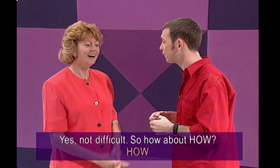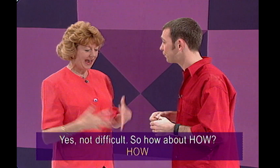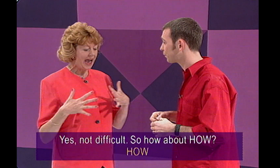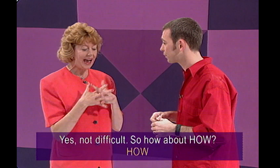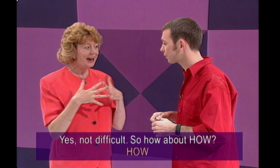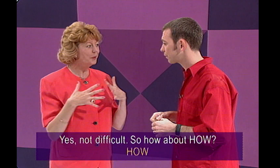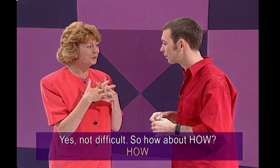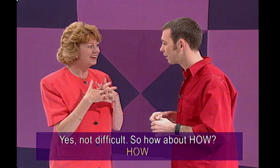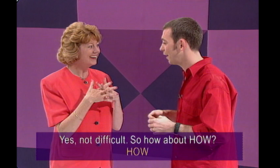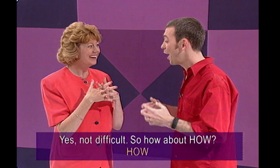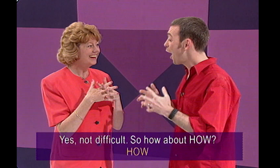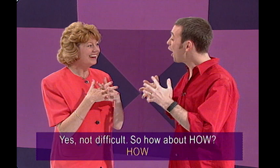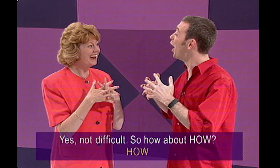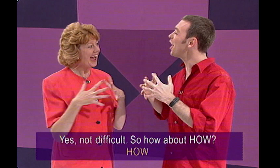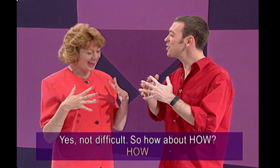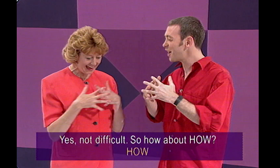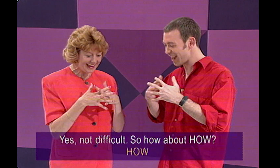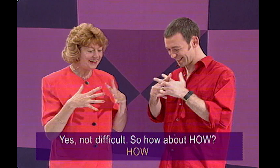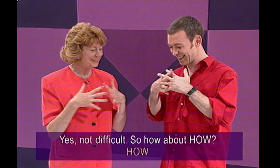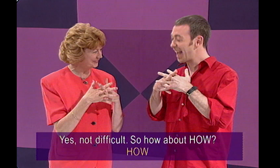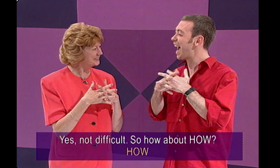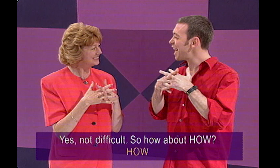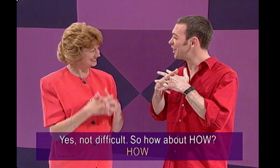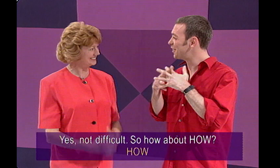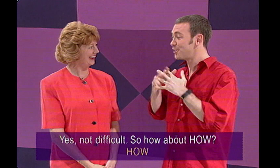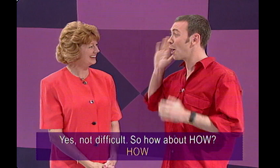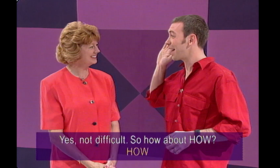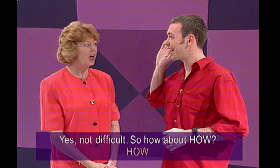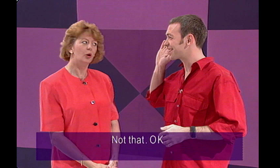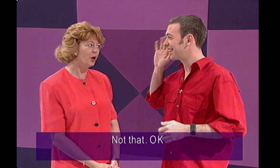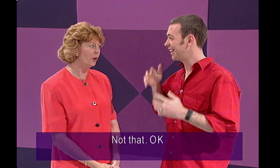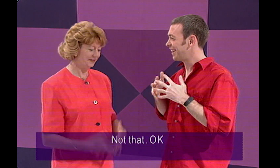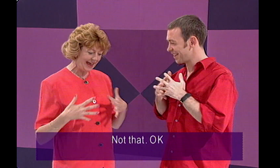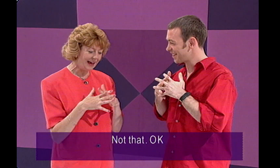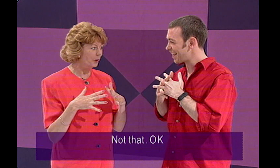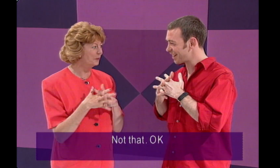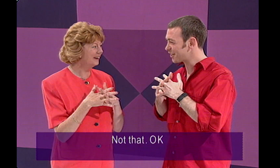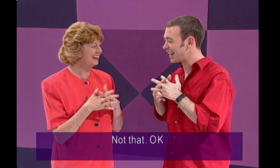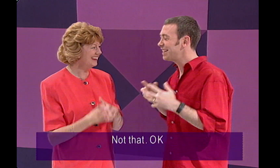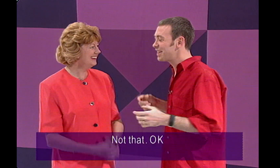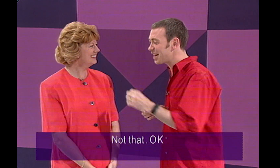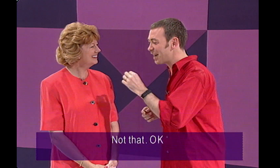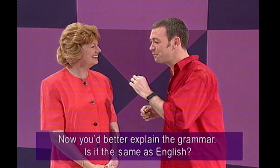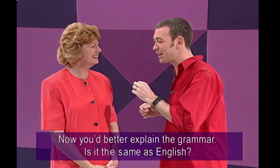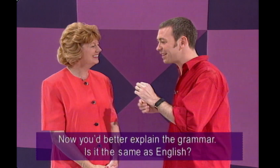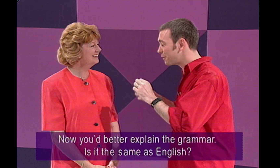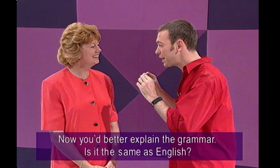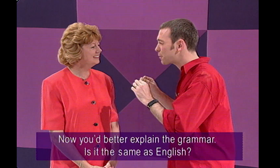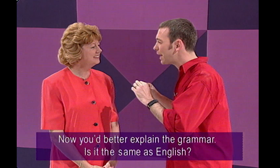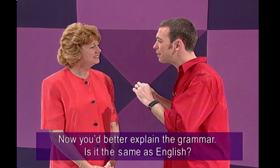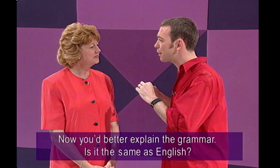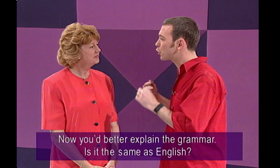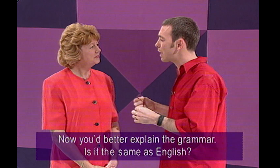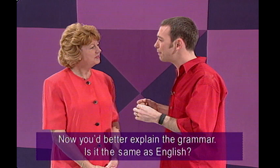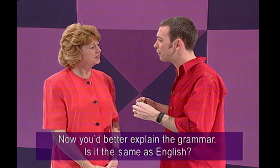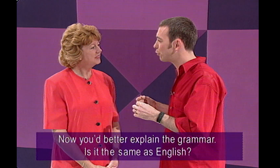how? How? How? Oh, right. How? Not that. no. How? OK. Now, you better